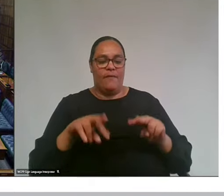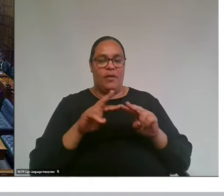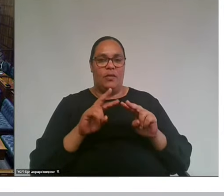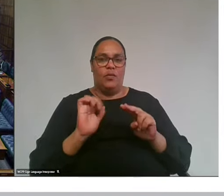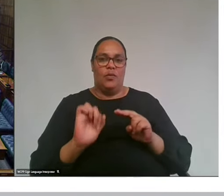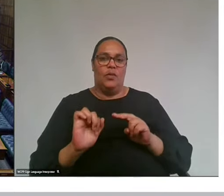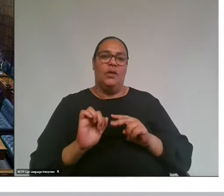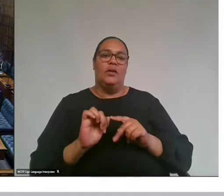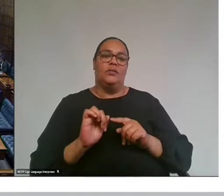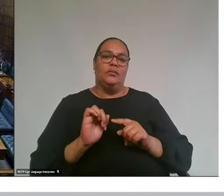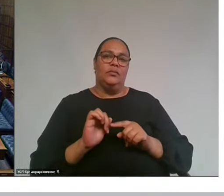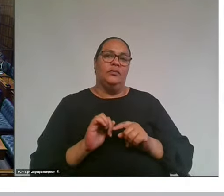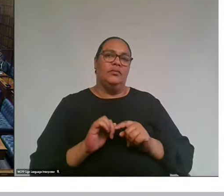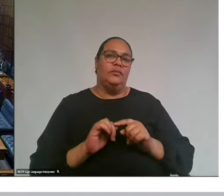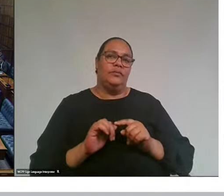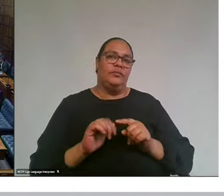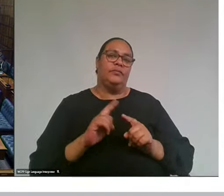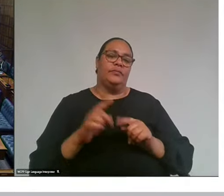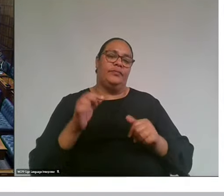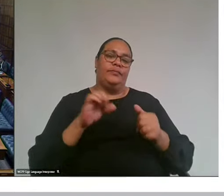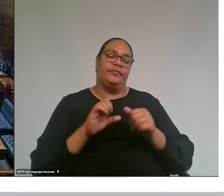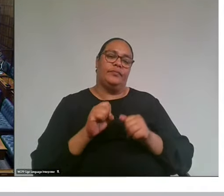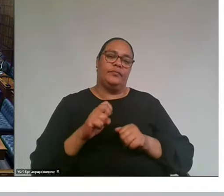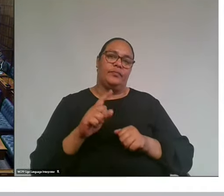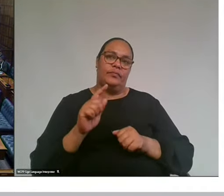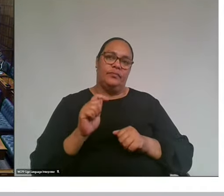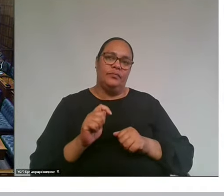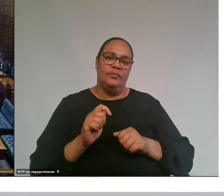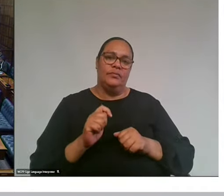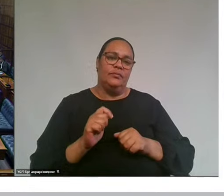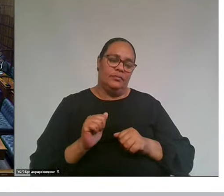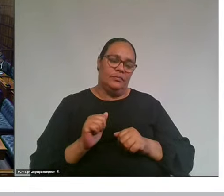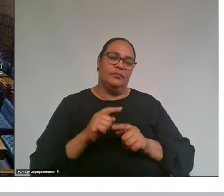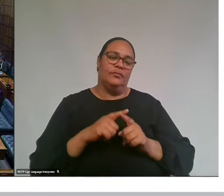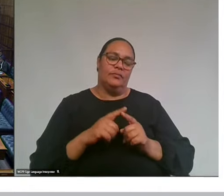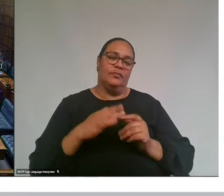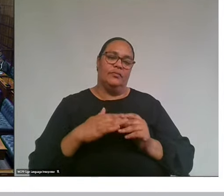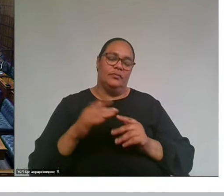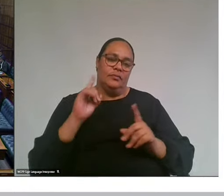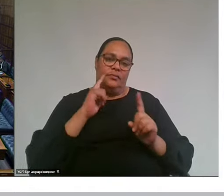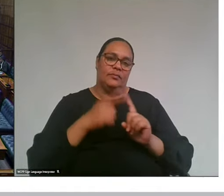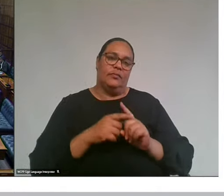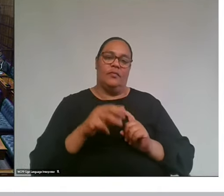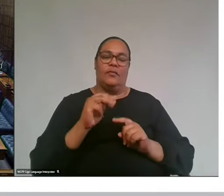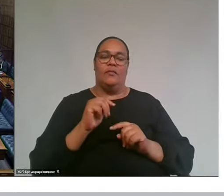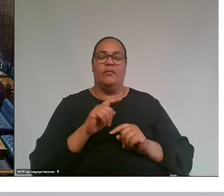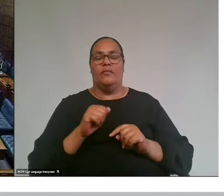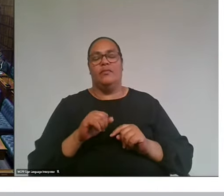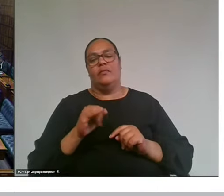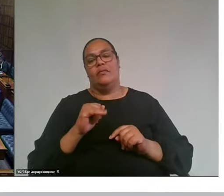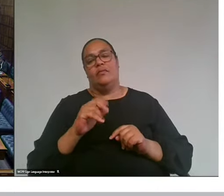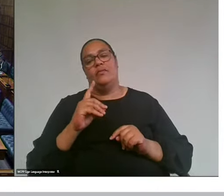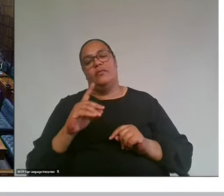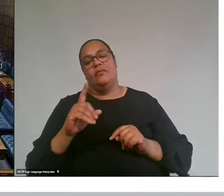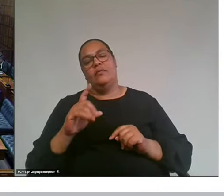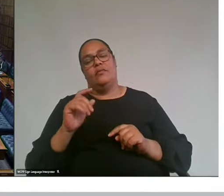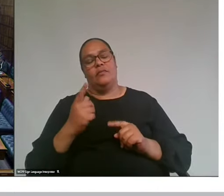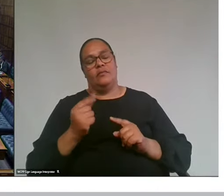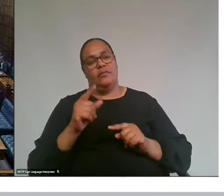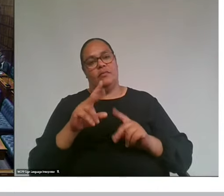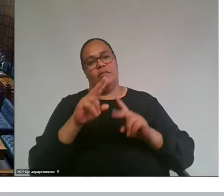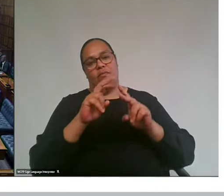partnership is that the chemical CA has been tasked by Minister uh um zande to actually study the